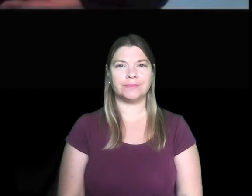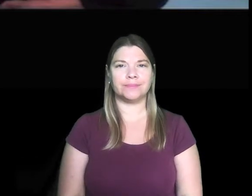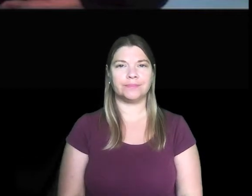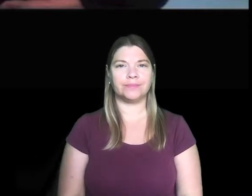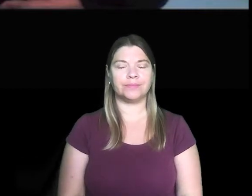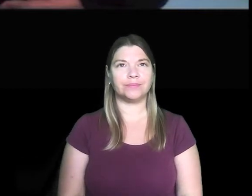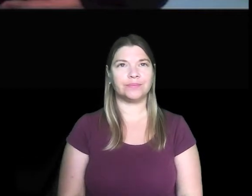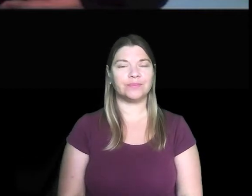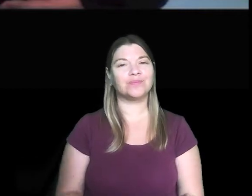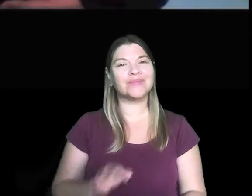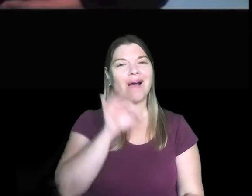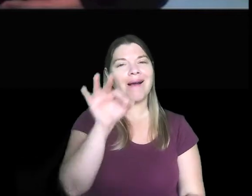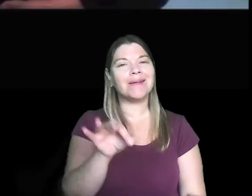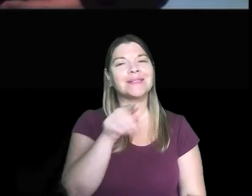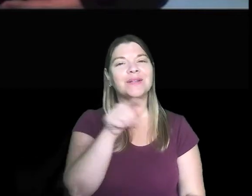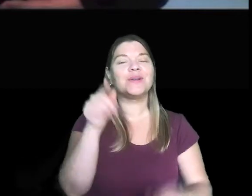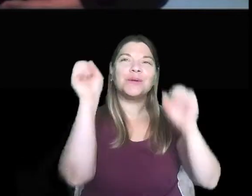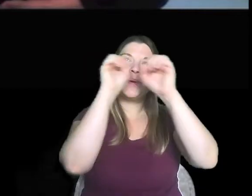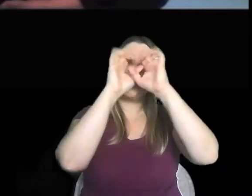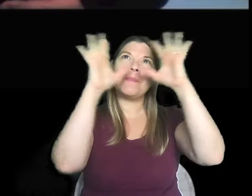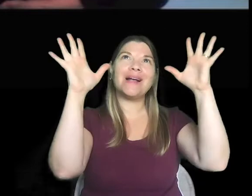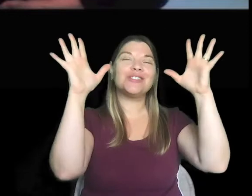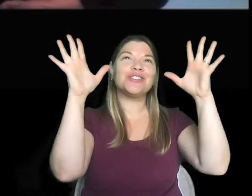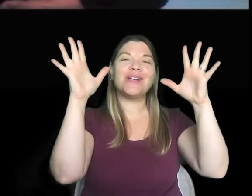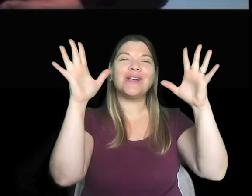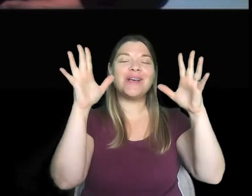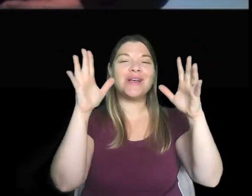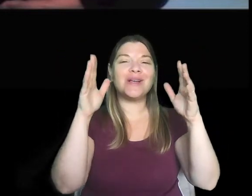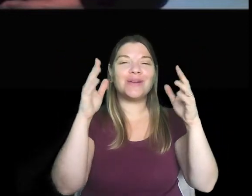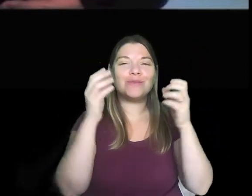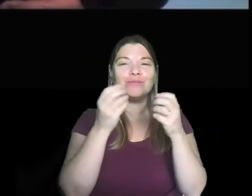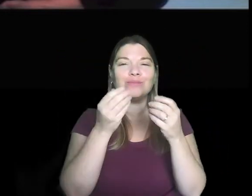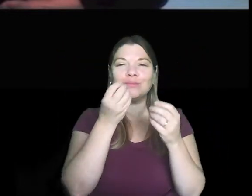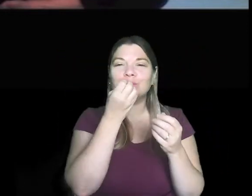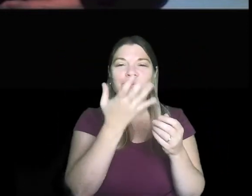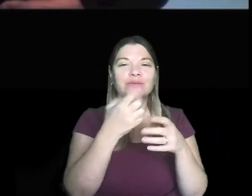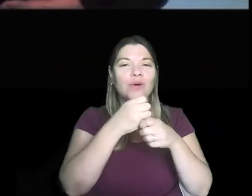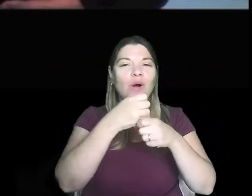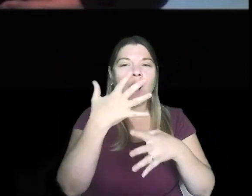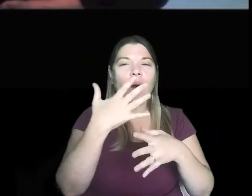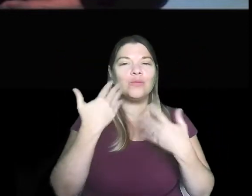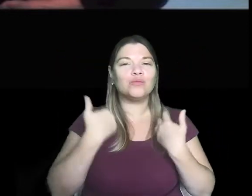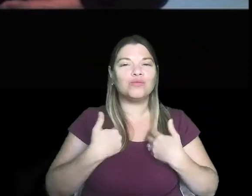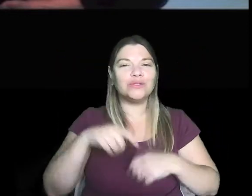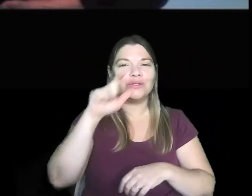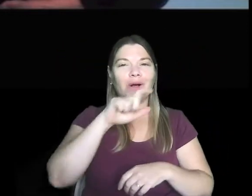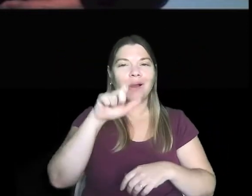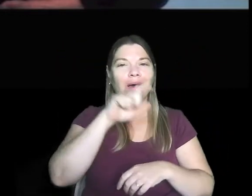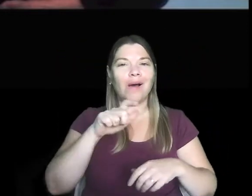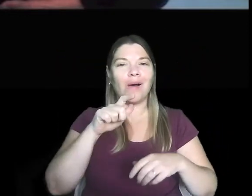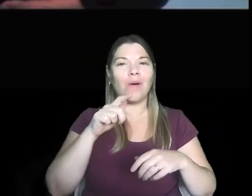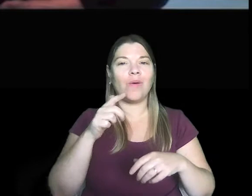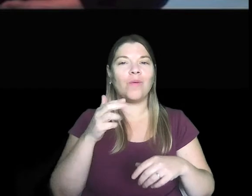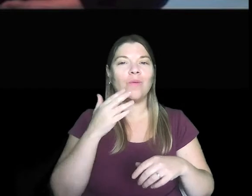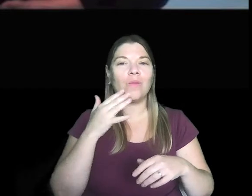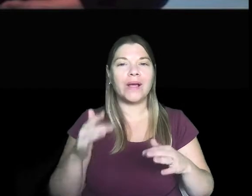Can you imagine a deep, rich gold colour as you inhale, gradually filling your lungs? As